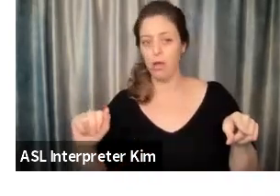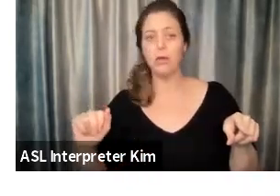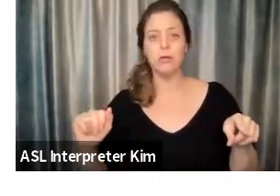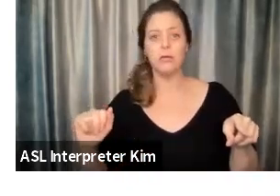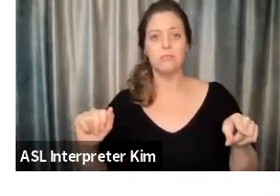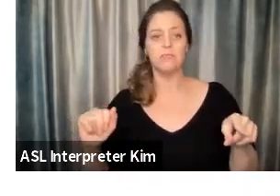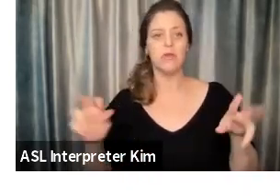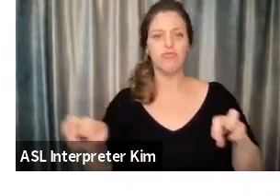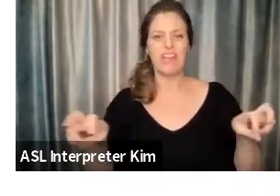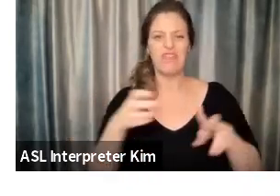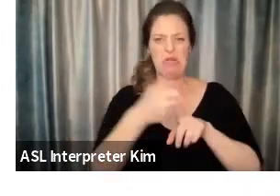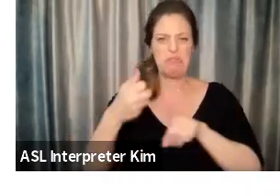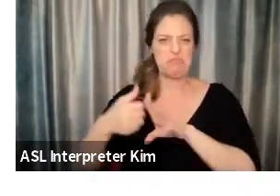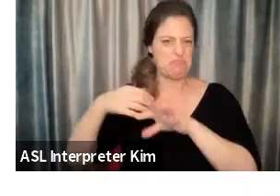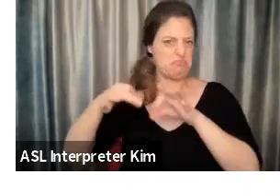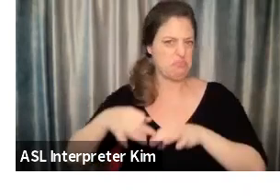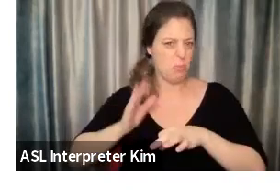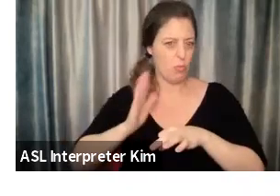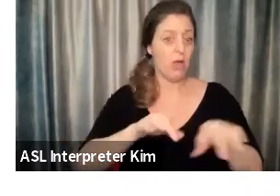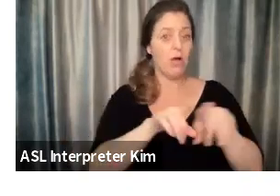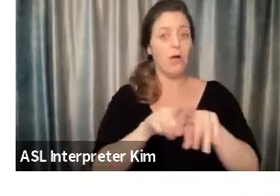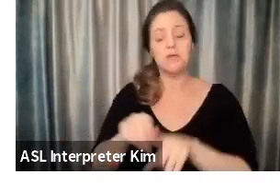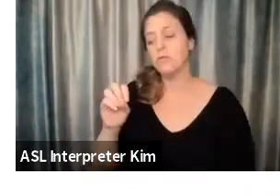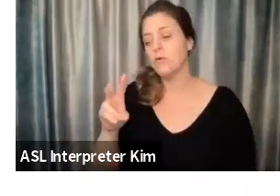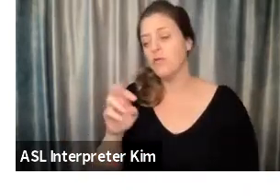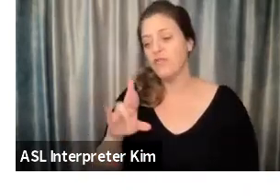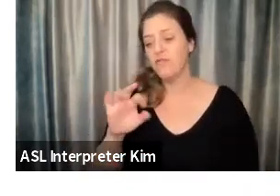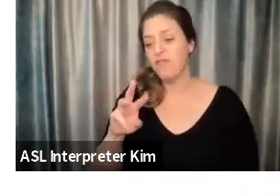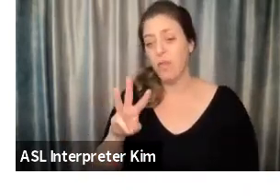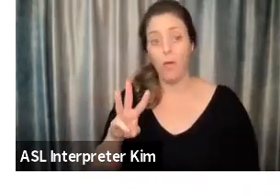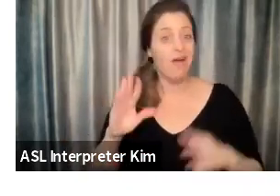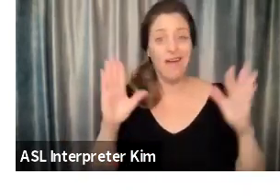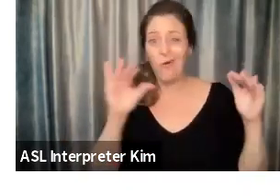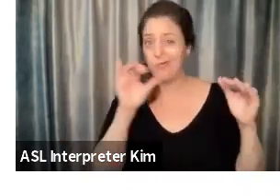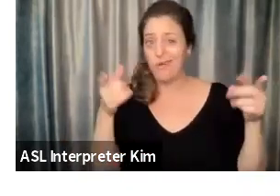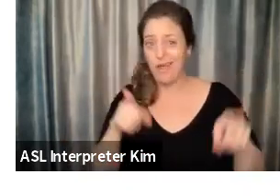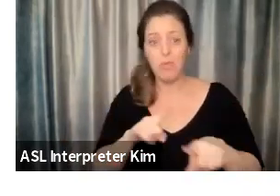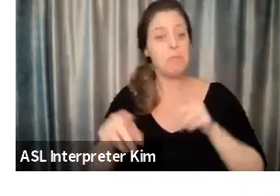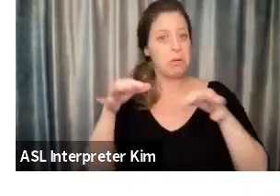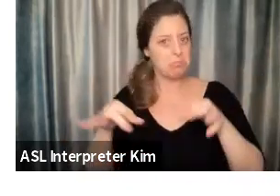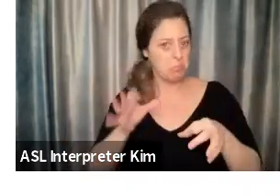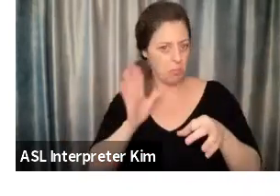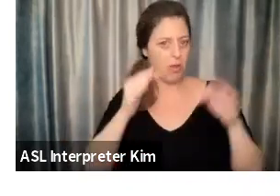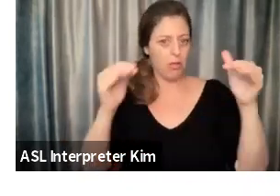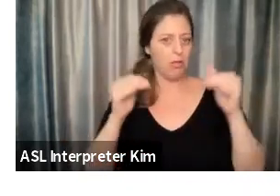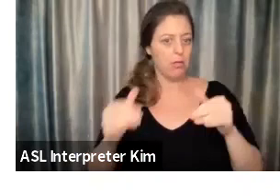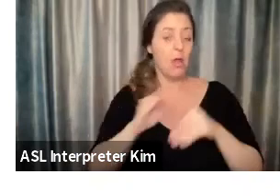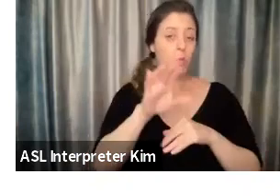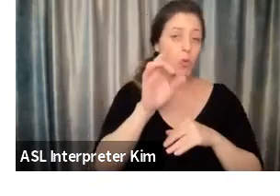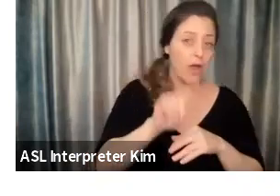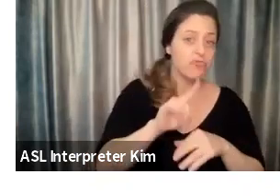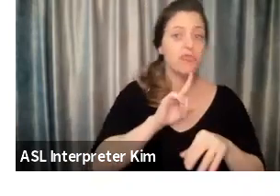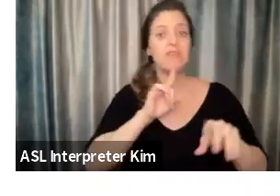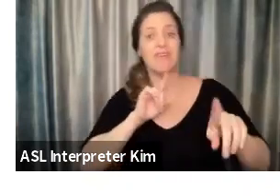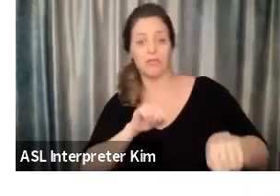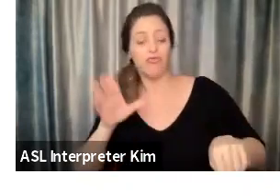overflows, which hopefully none of that happens to our families. We'll provide some questions and answers that we haven't answered or touched upon at